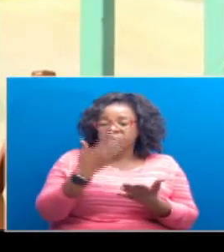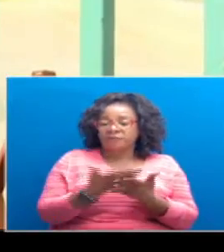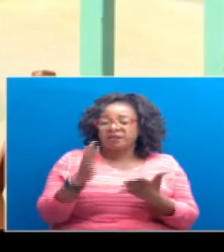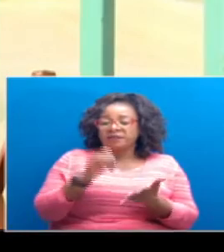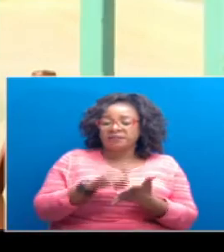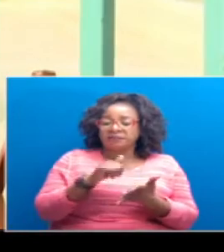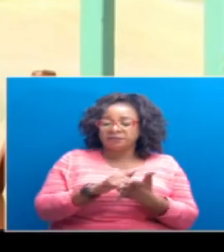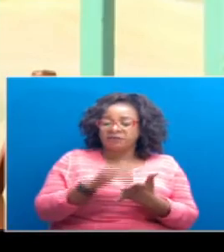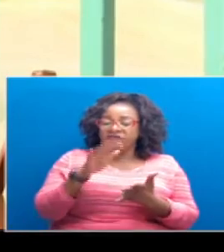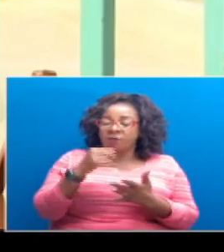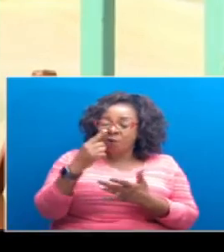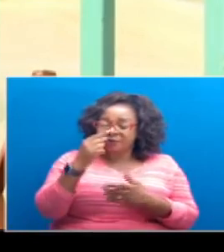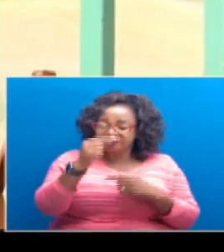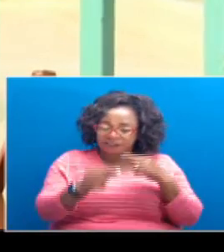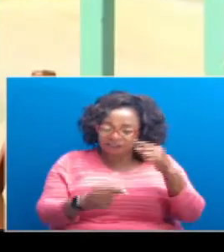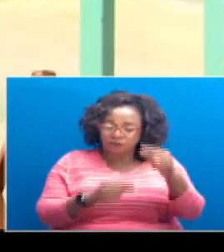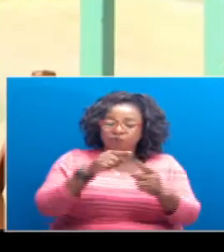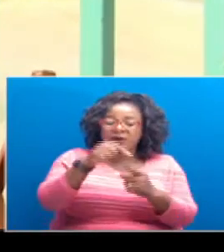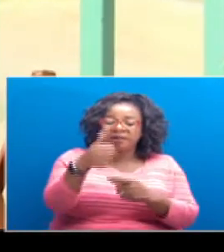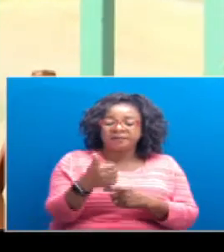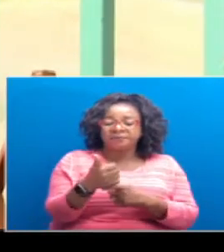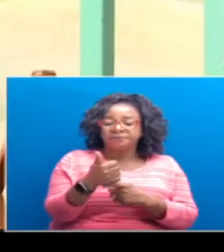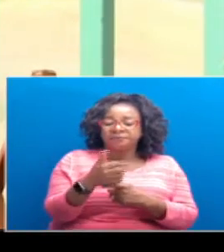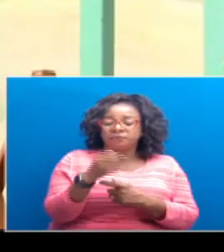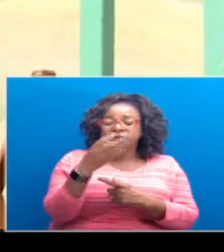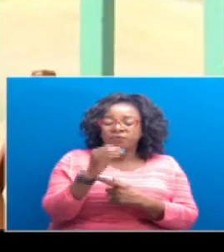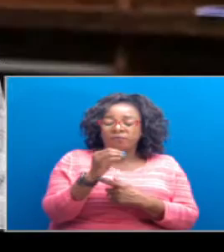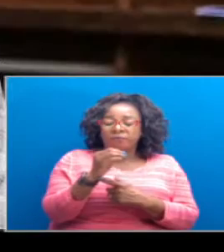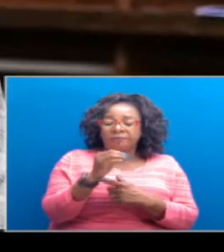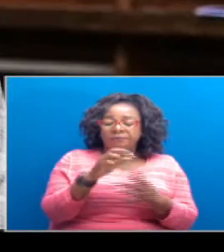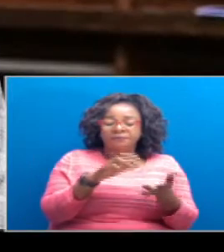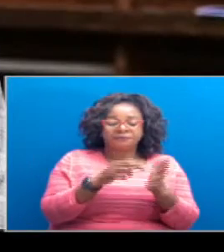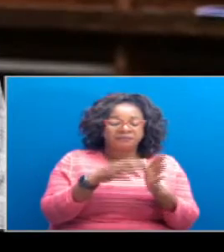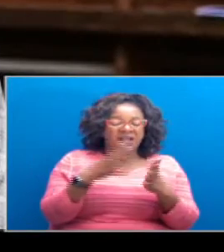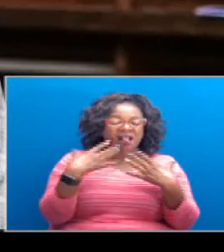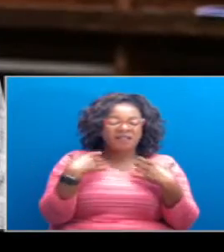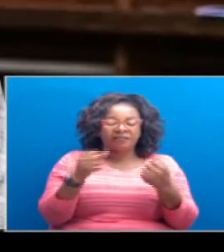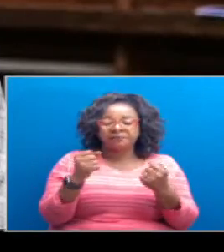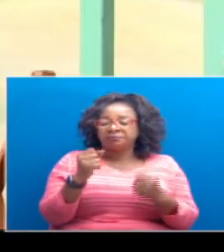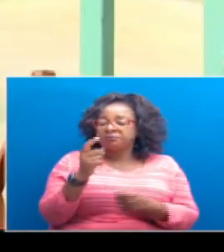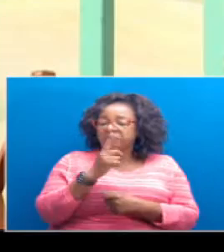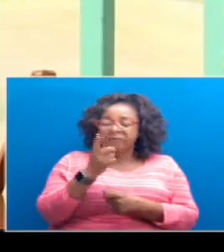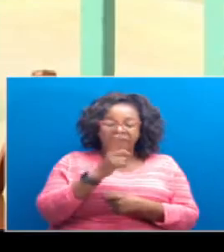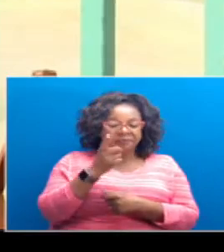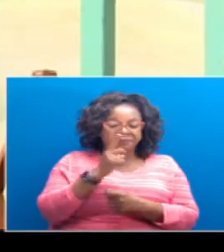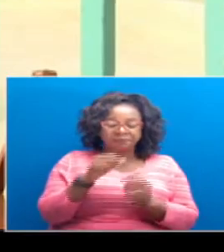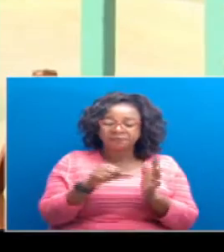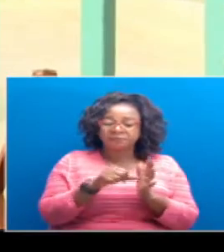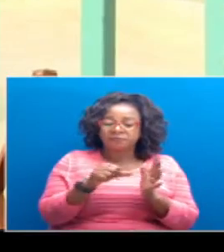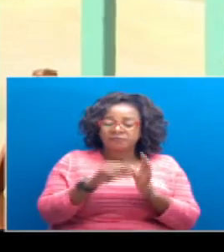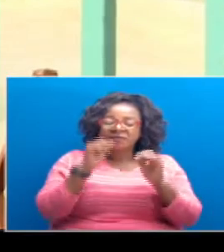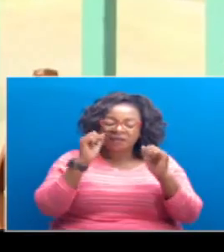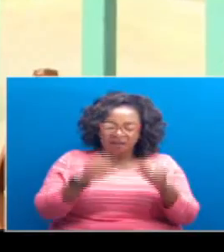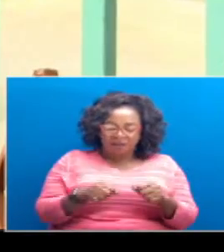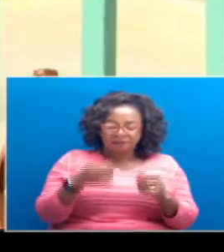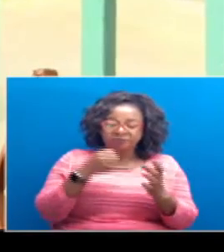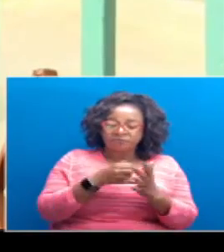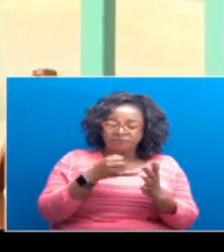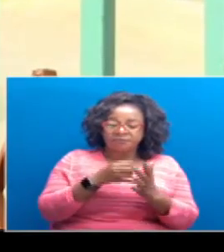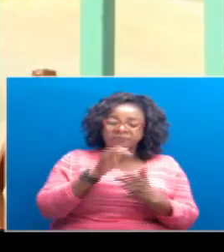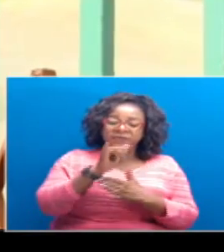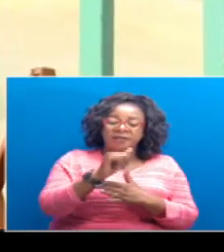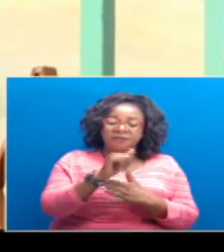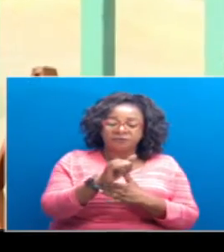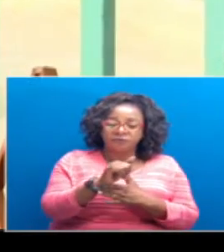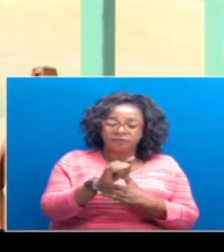coming from one generation to another. So it is not so healthy, like it's a problem. It can be taken care of to